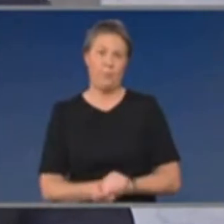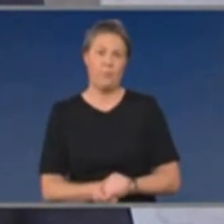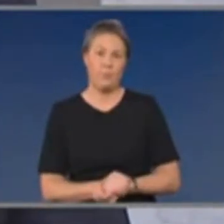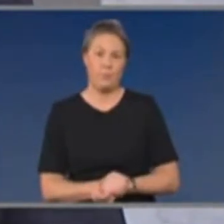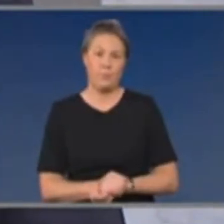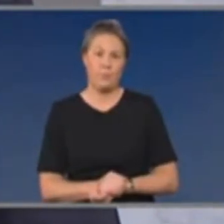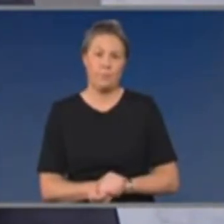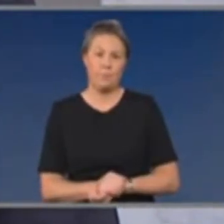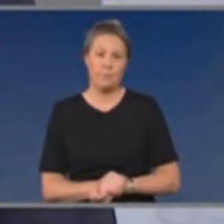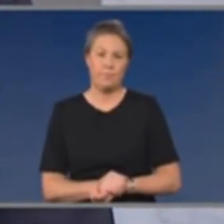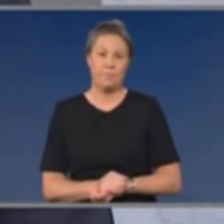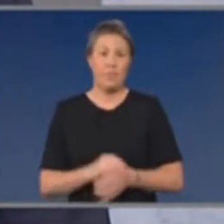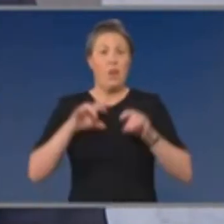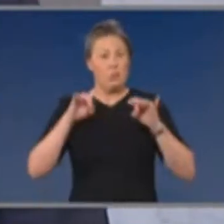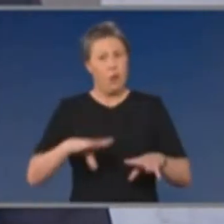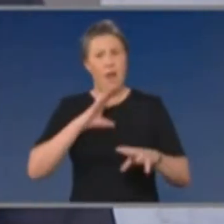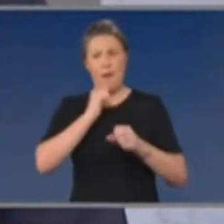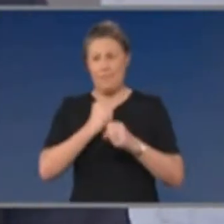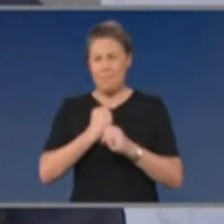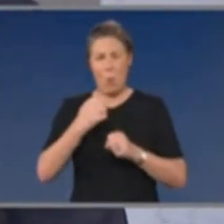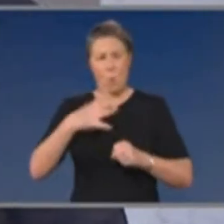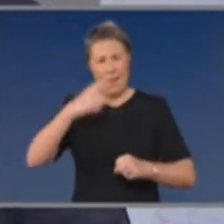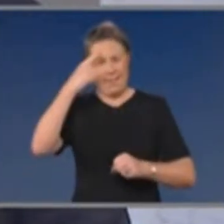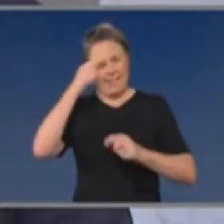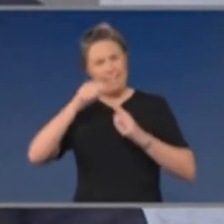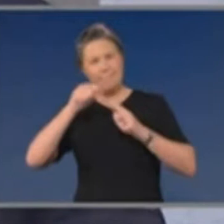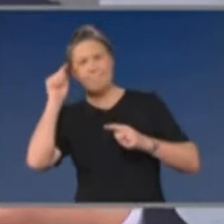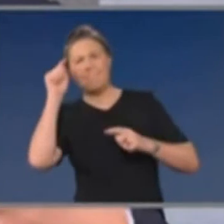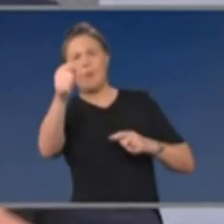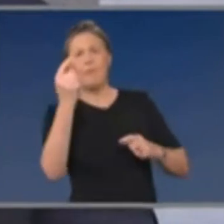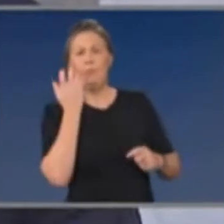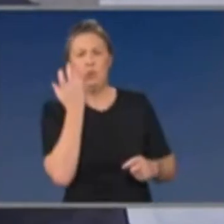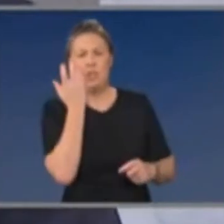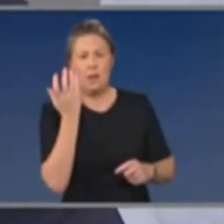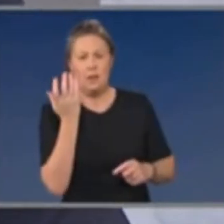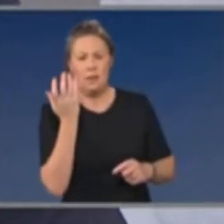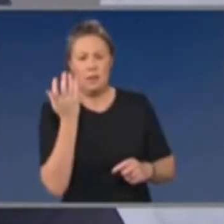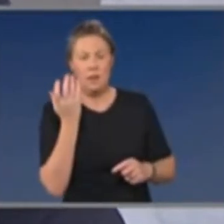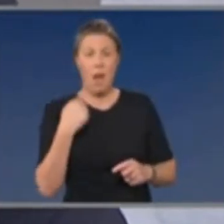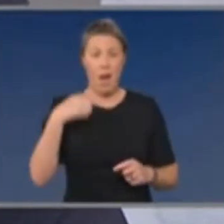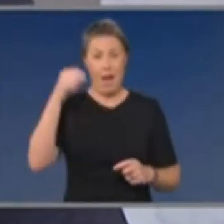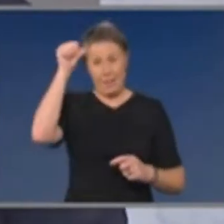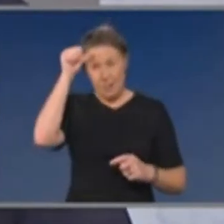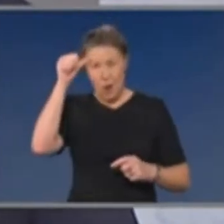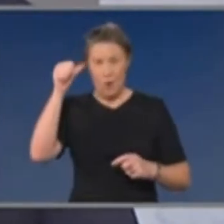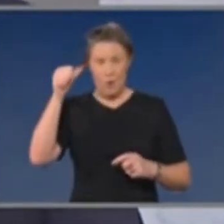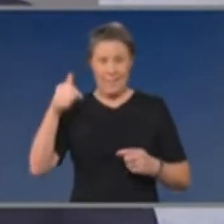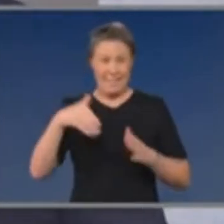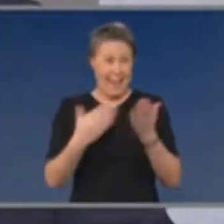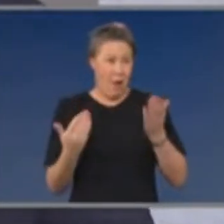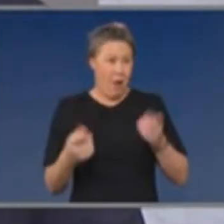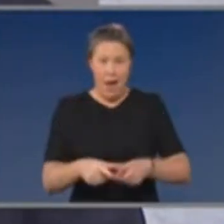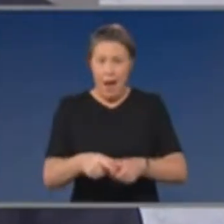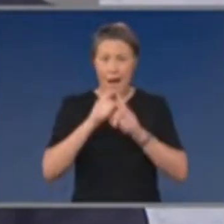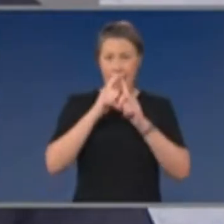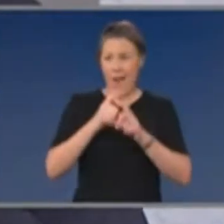billion. We're very determined to look ahead. And I'd say to Australians, as difficult as these times are,